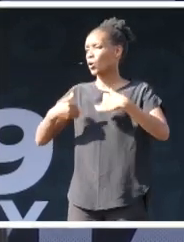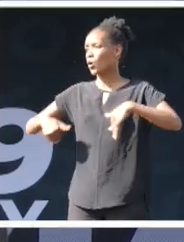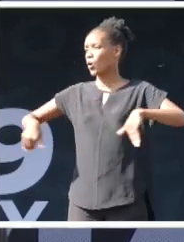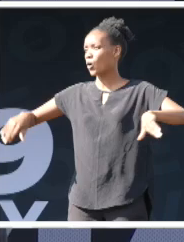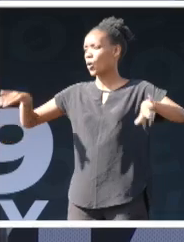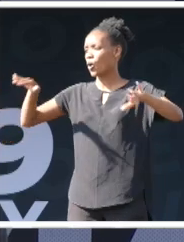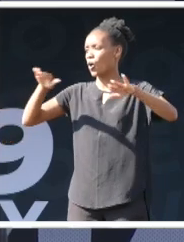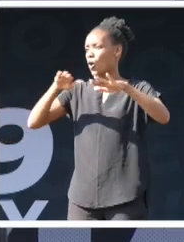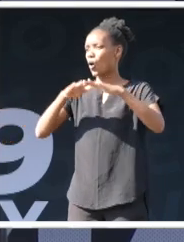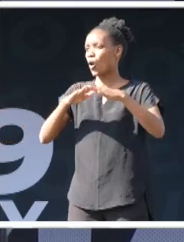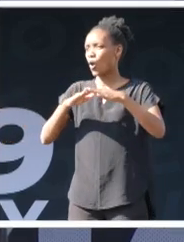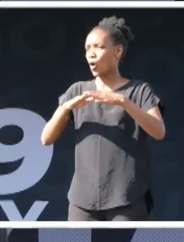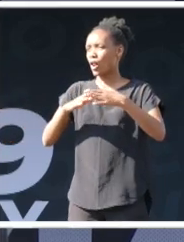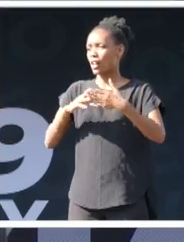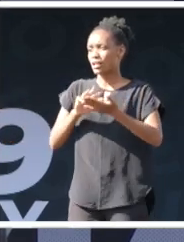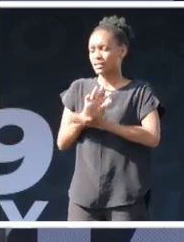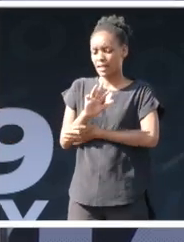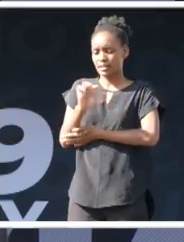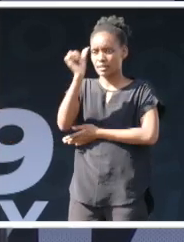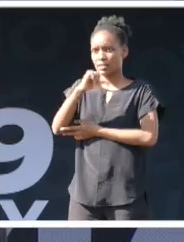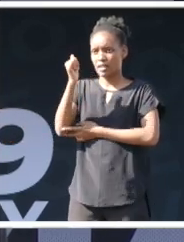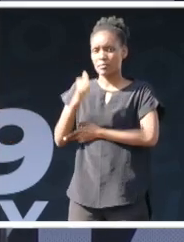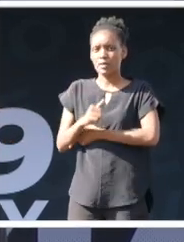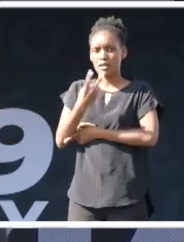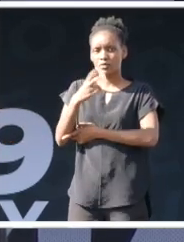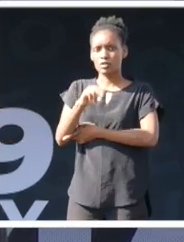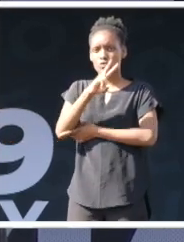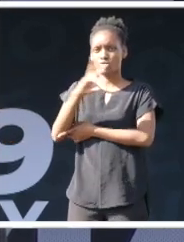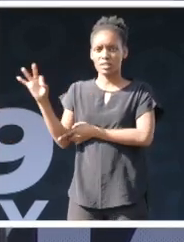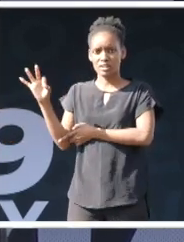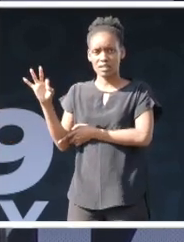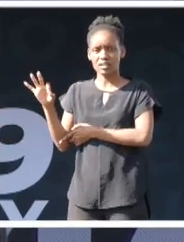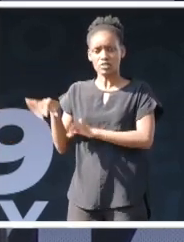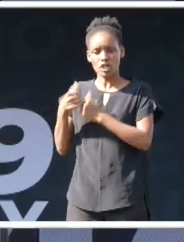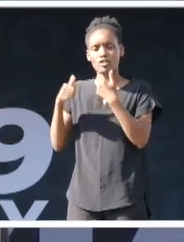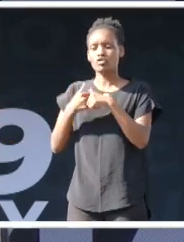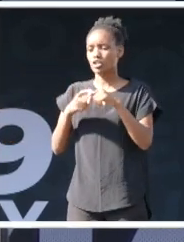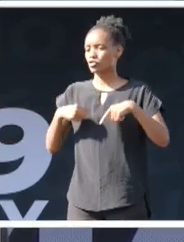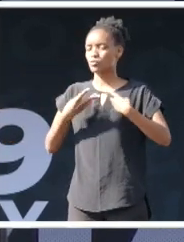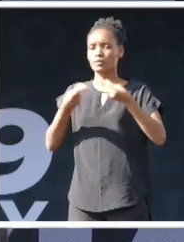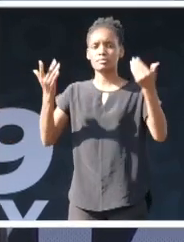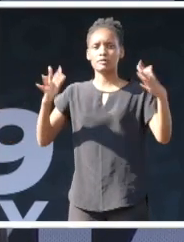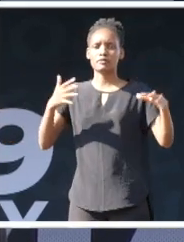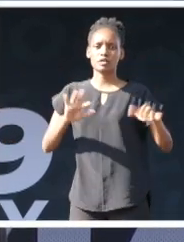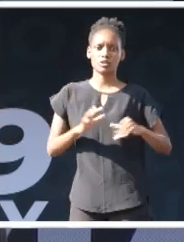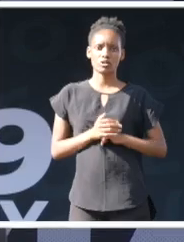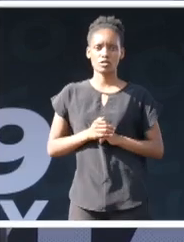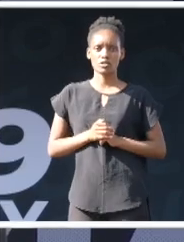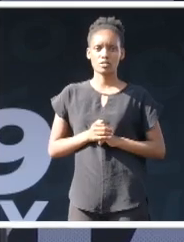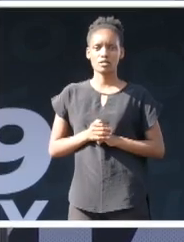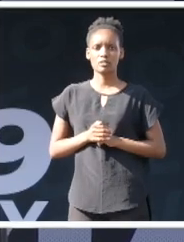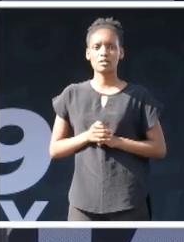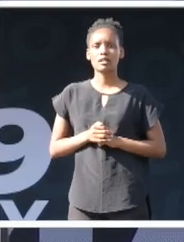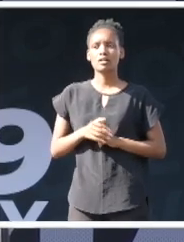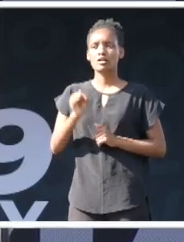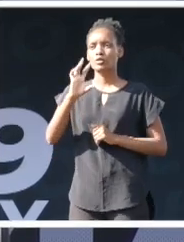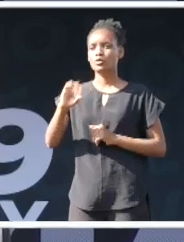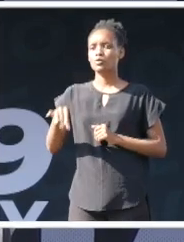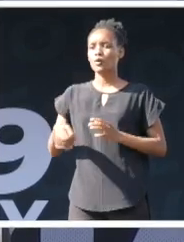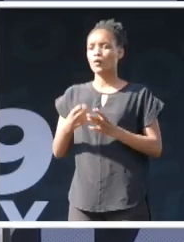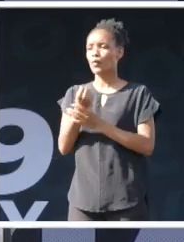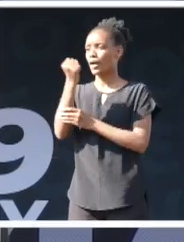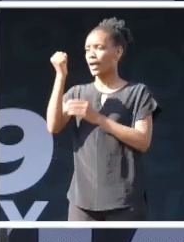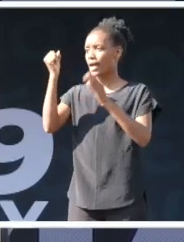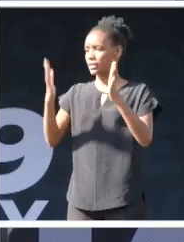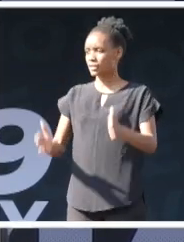the 19th of April 2023. So fellow risers, thank you. Thank